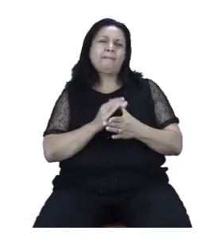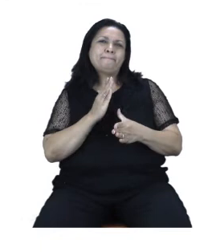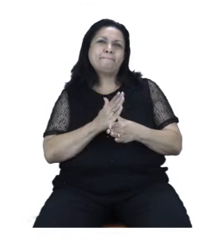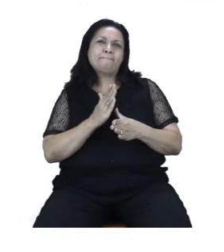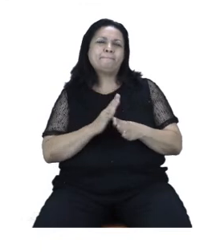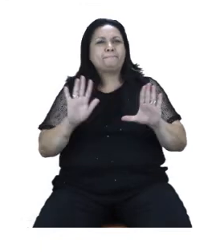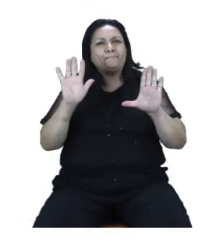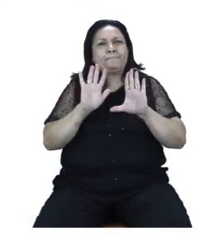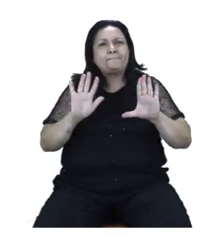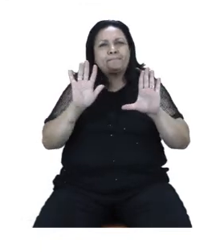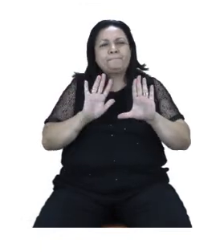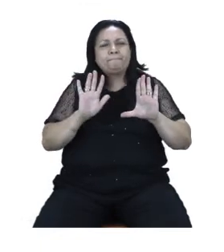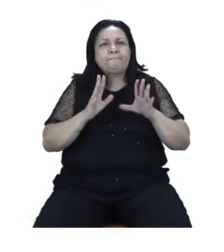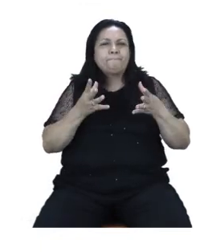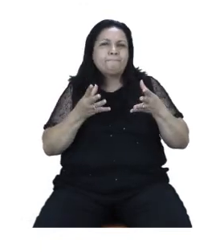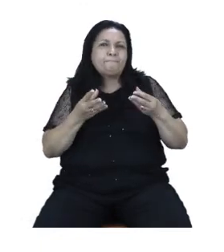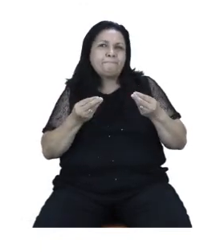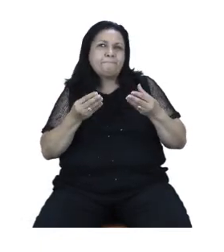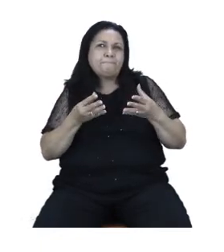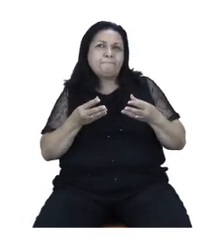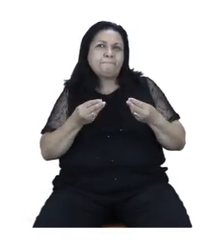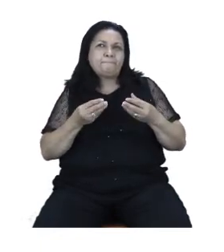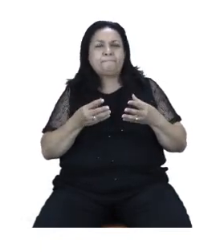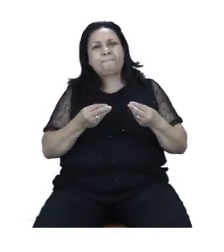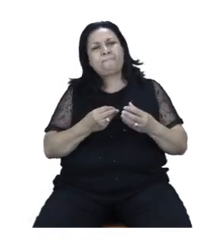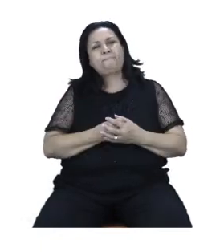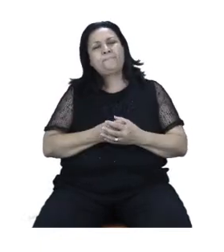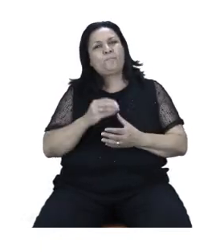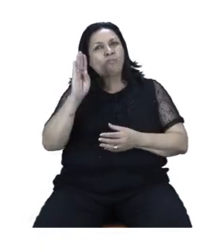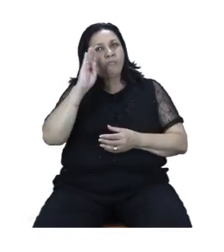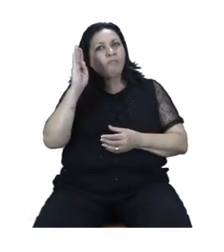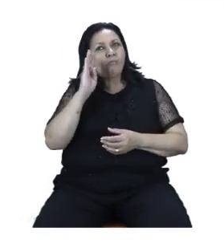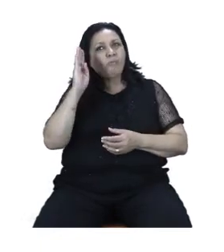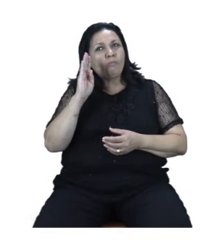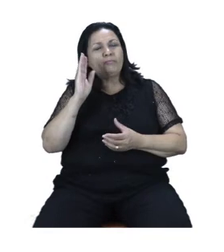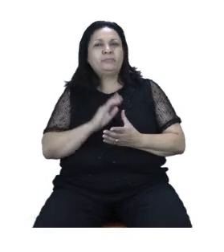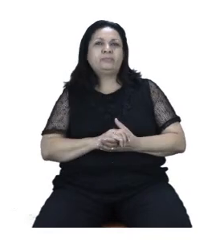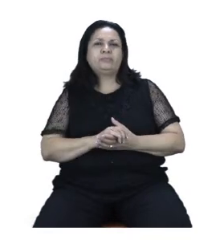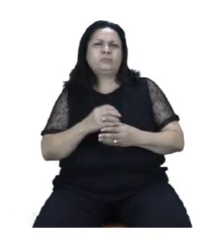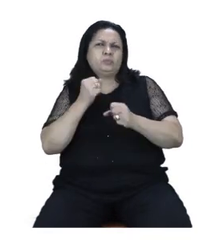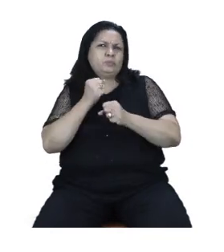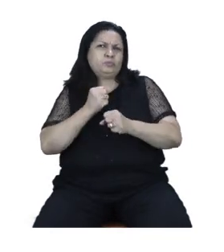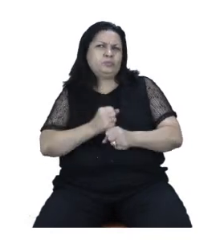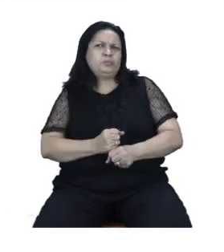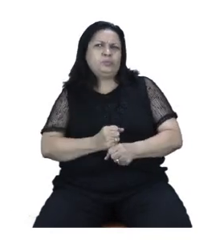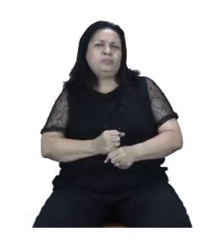the soft things or objects blue and the hard